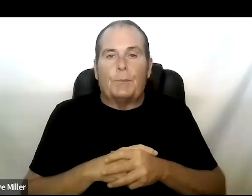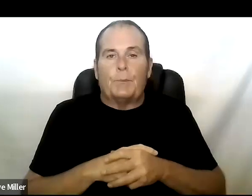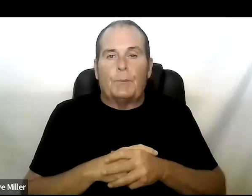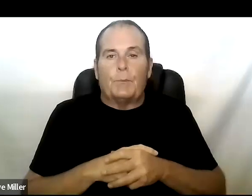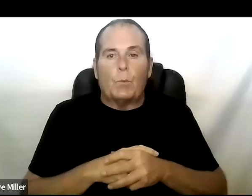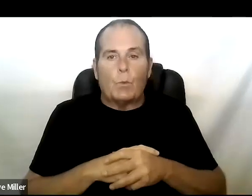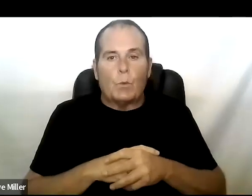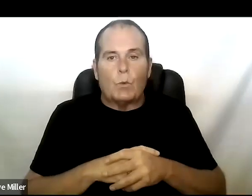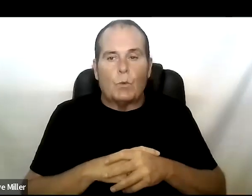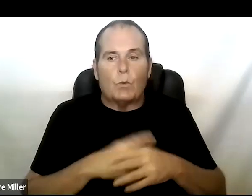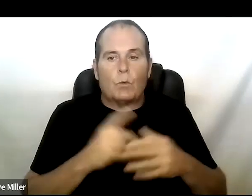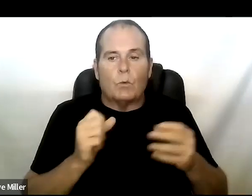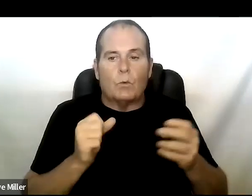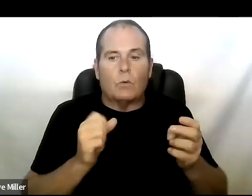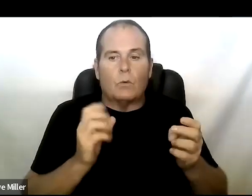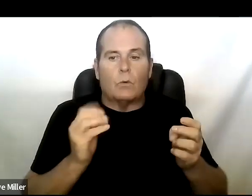So